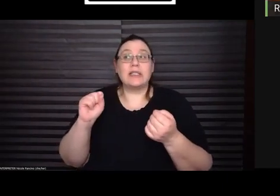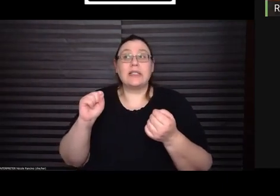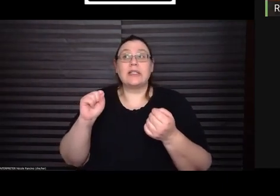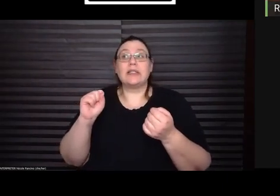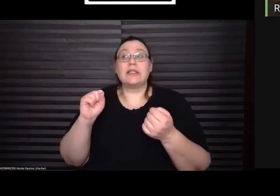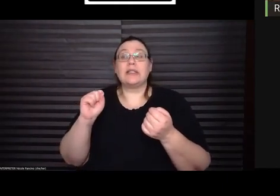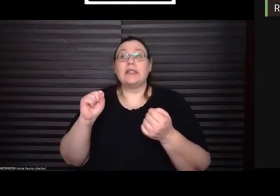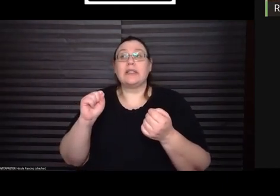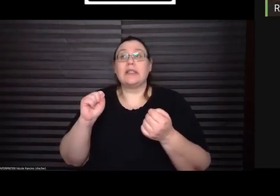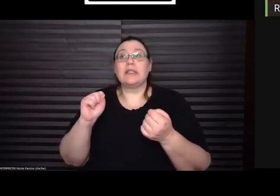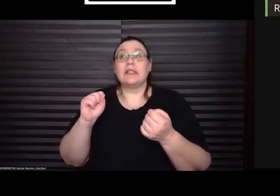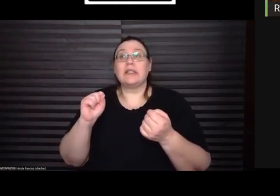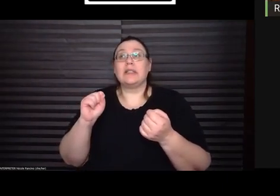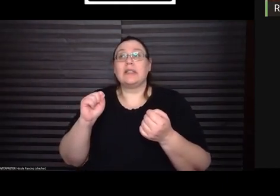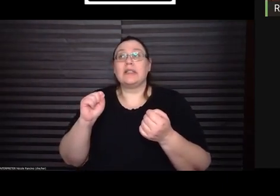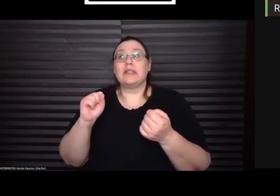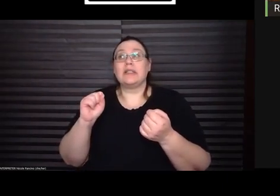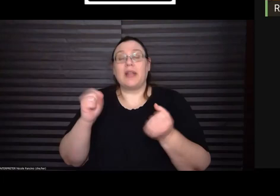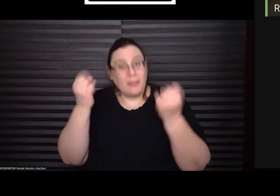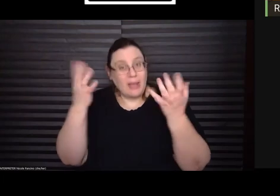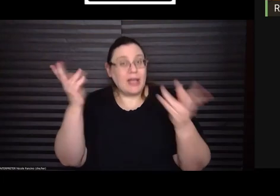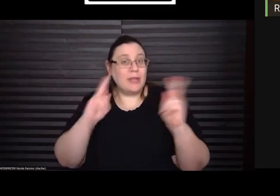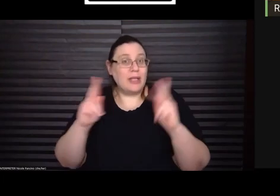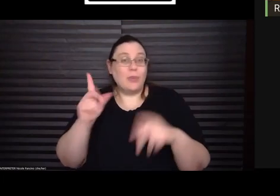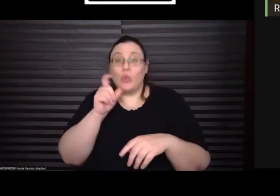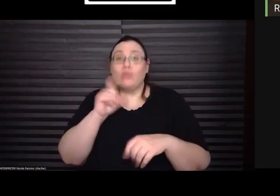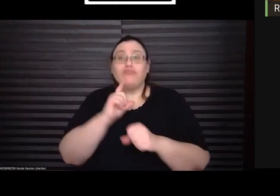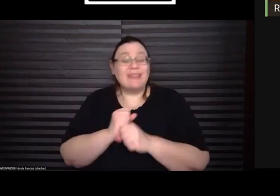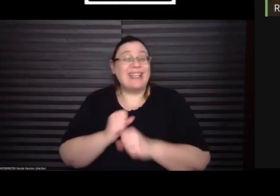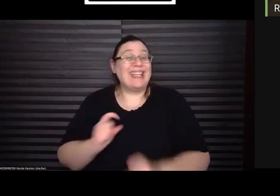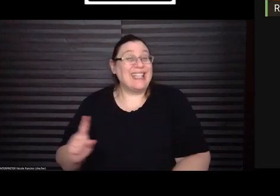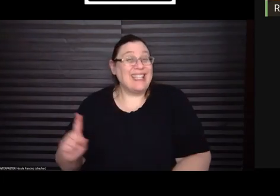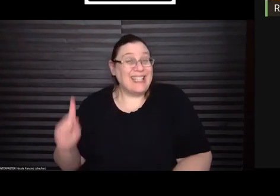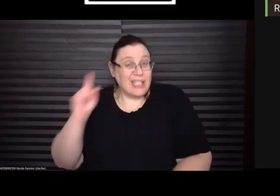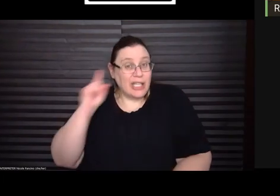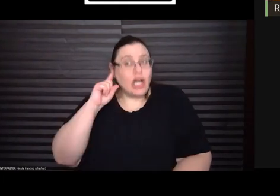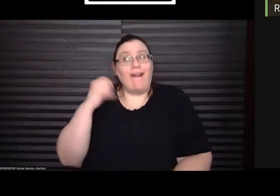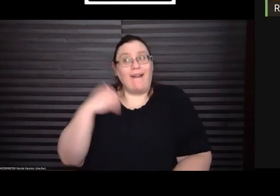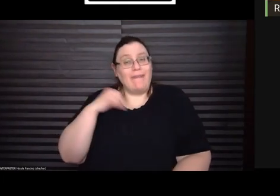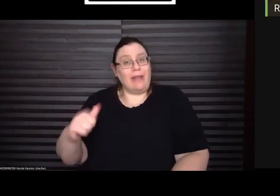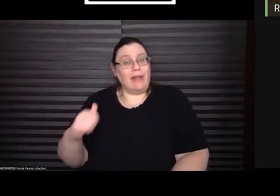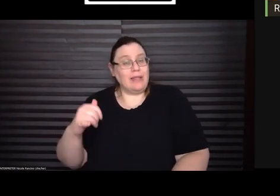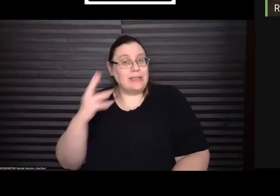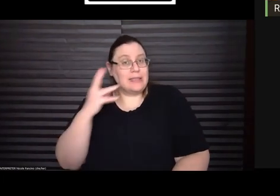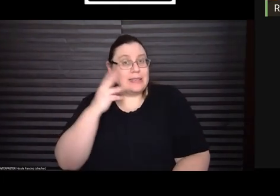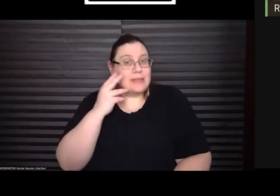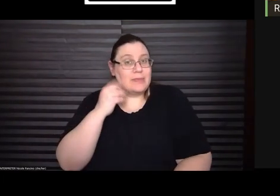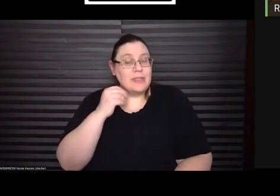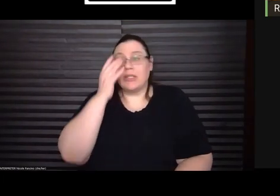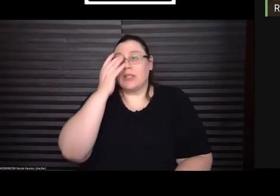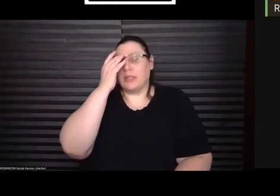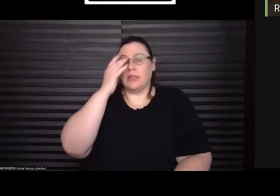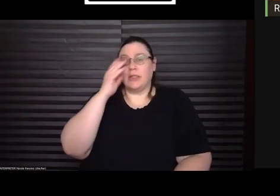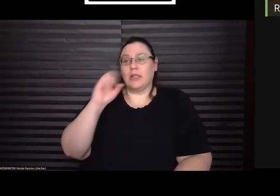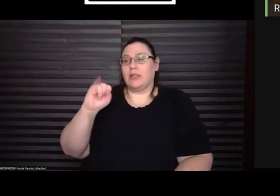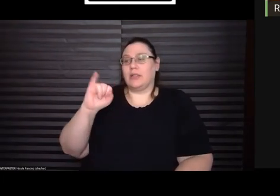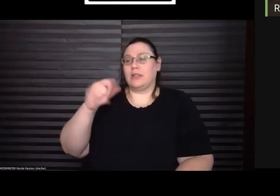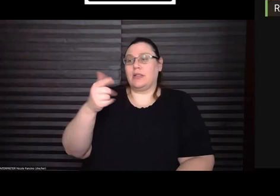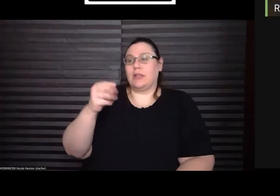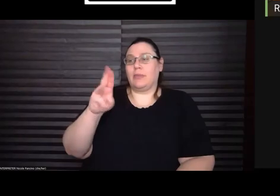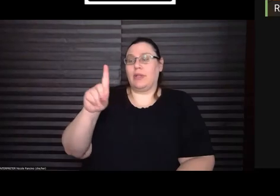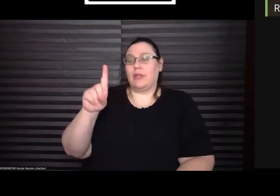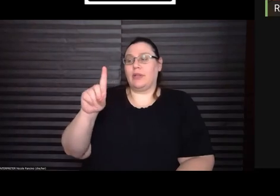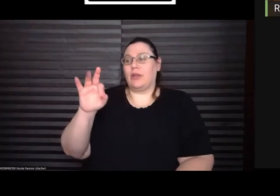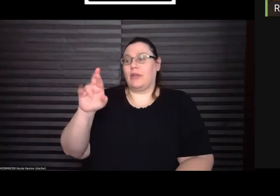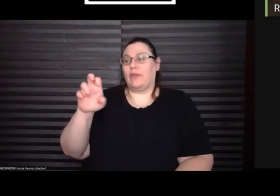there are a lot of people who have these, you know, experiences, right? I mean, Sigmund Freud